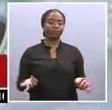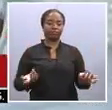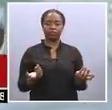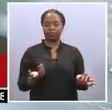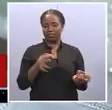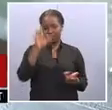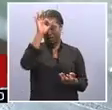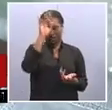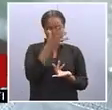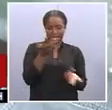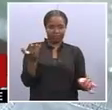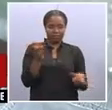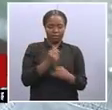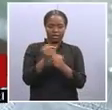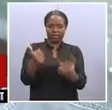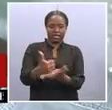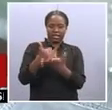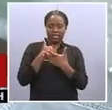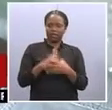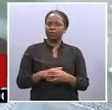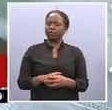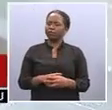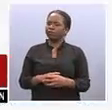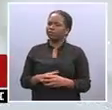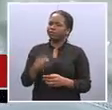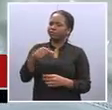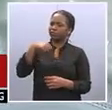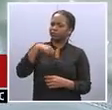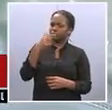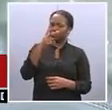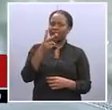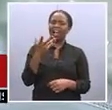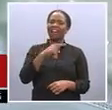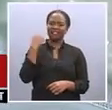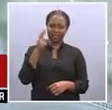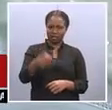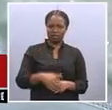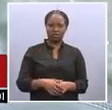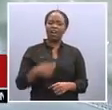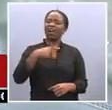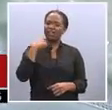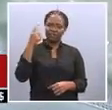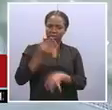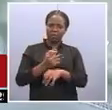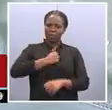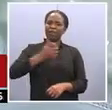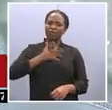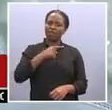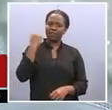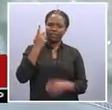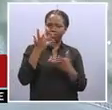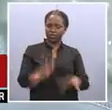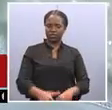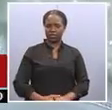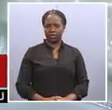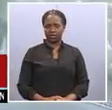the police failed us. What do you want to see happen? Die. You want him to die? Die.